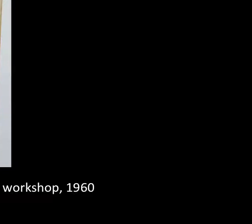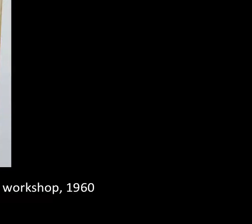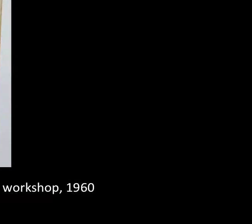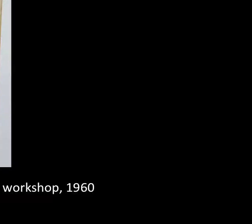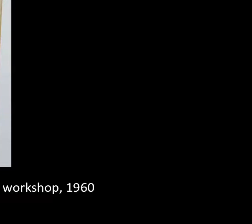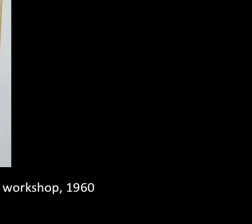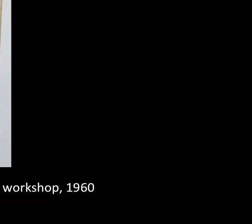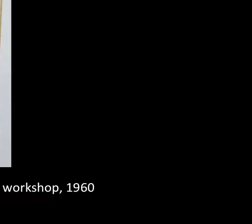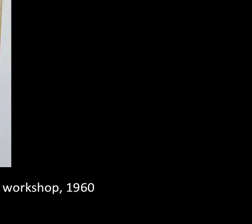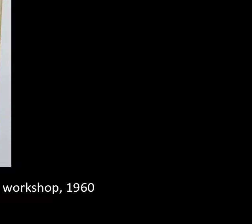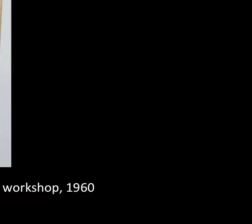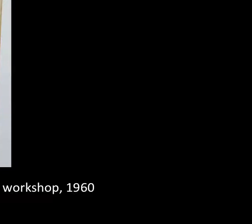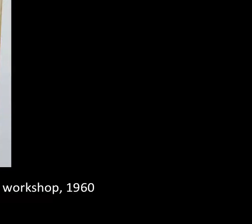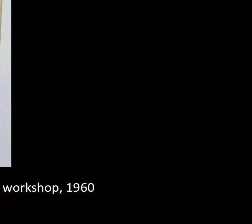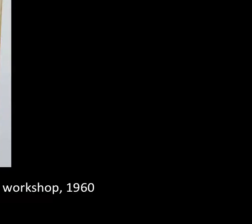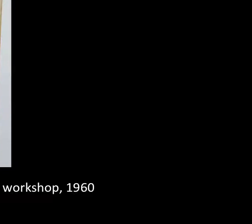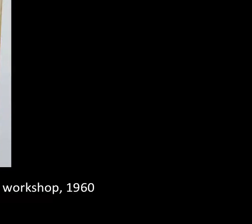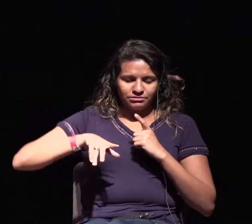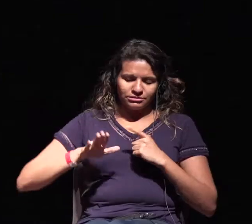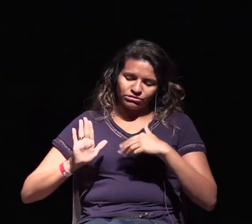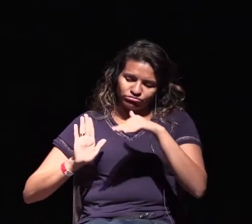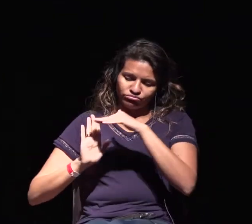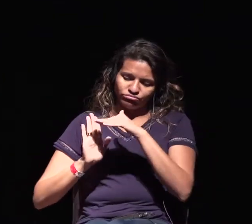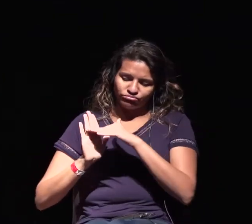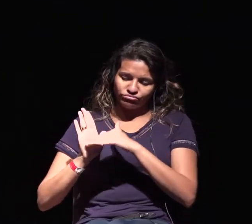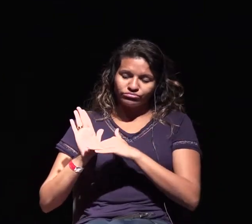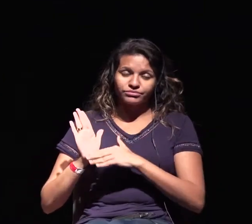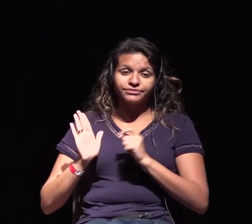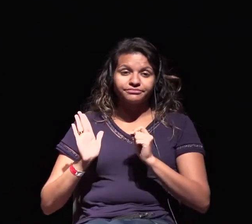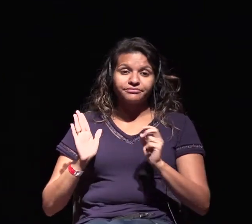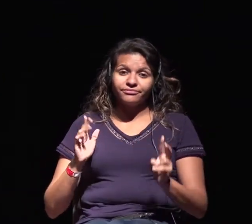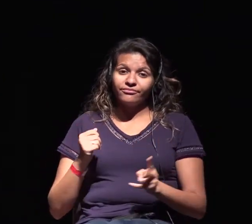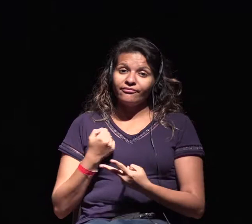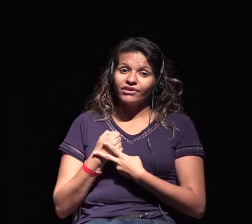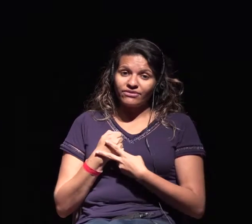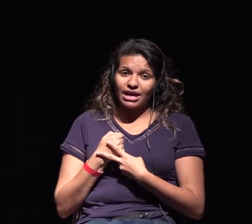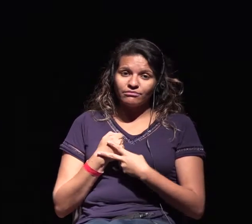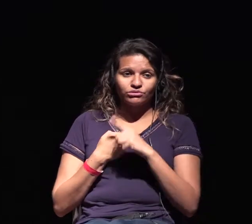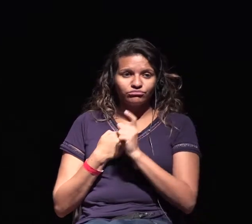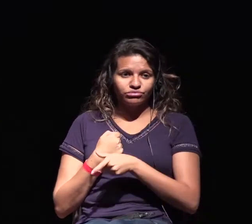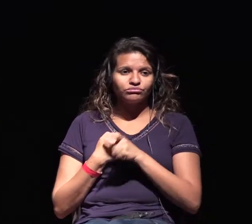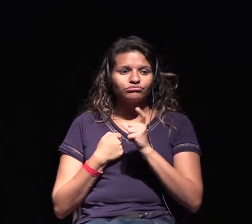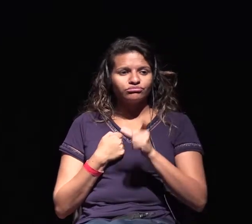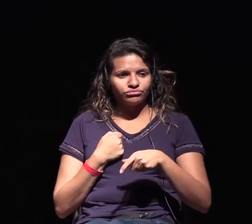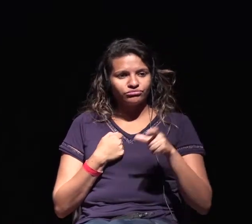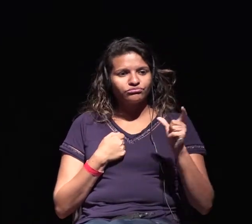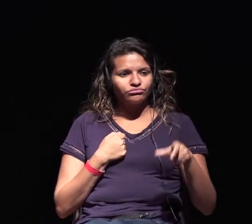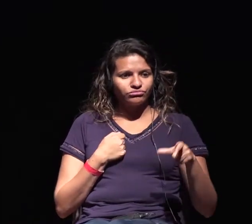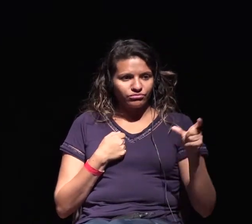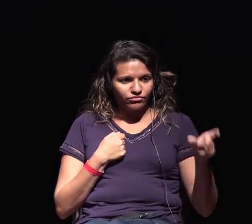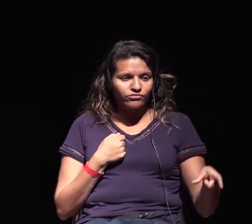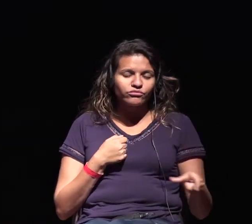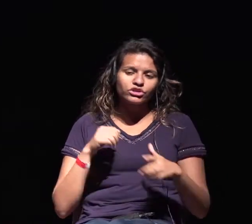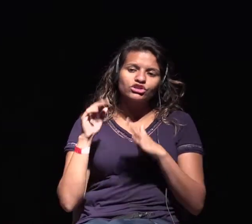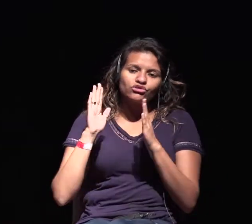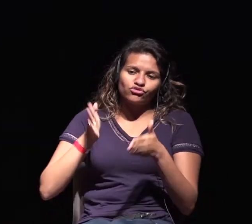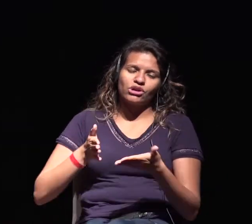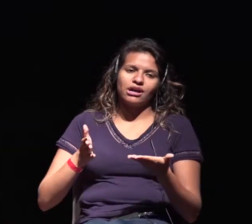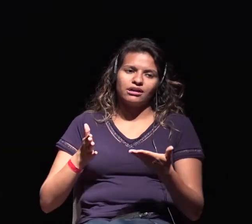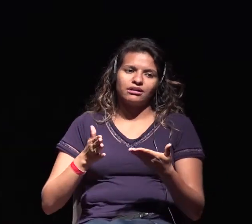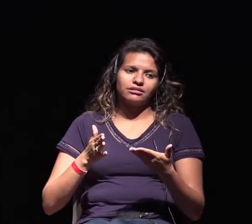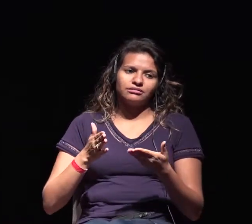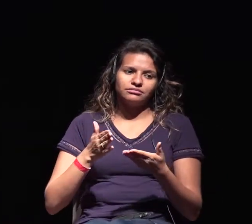accompanying action verbs, ones drawn recognizably from the repertoire of everyday life, rather than ones that required specialized